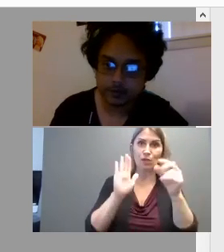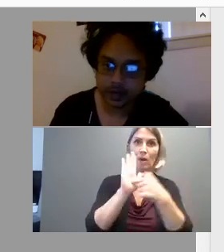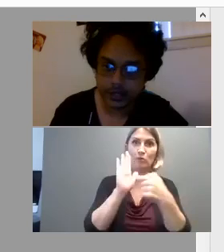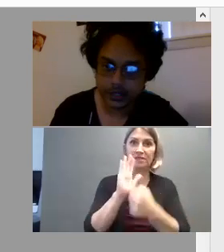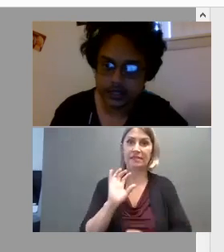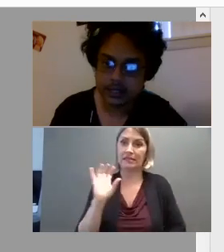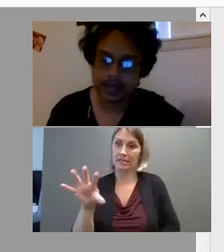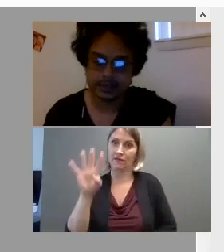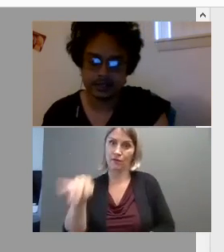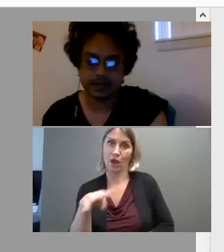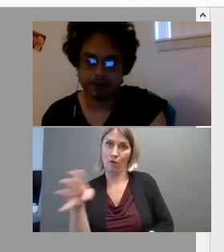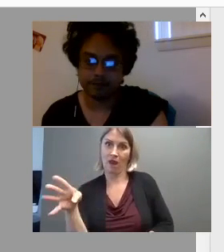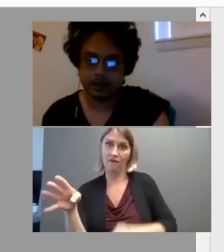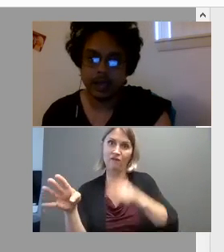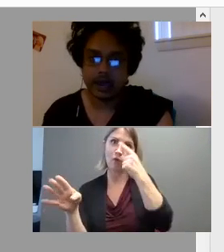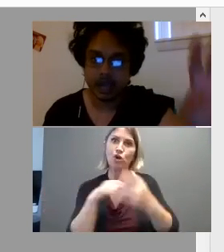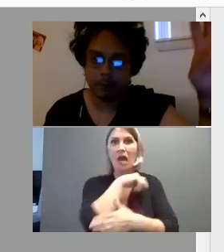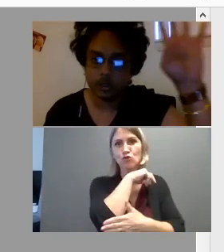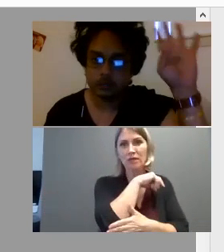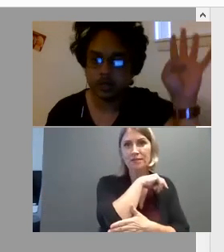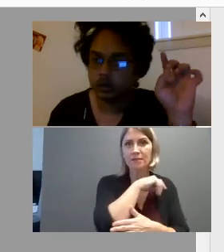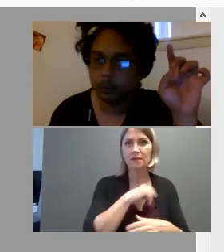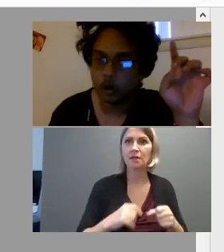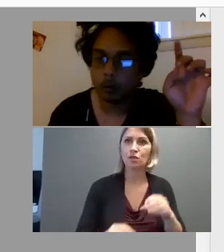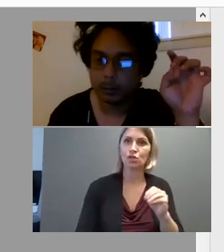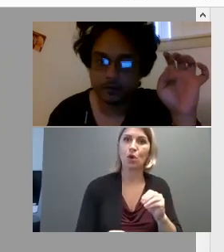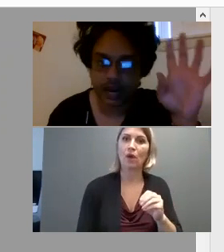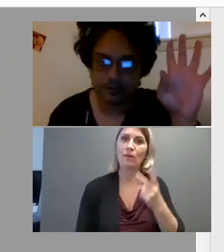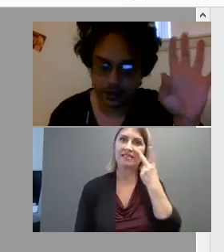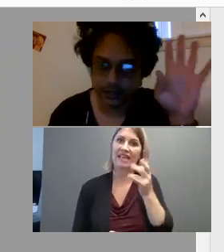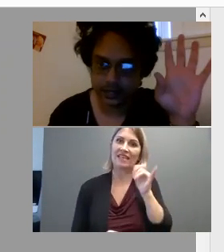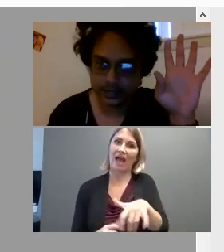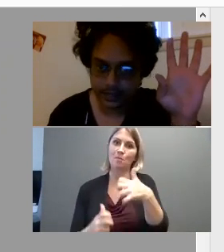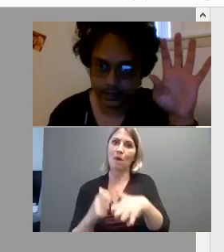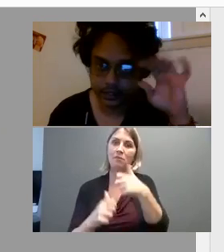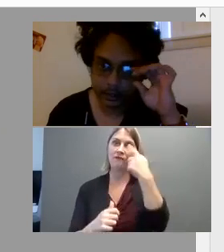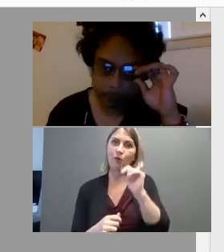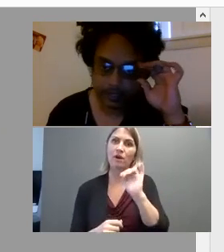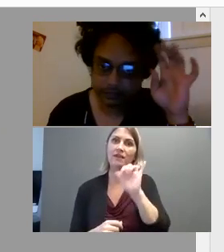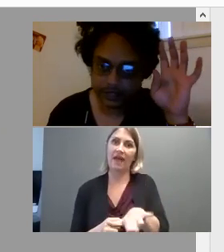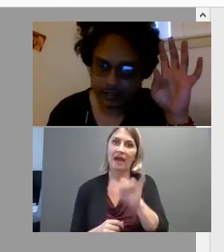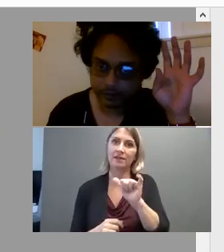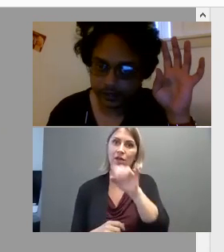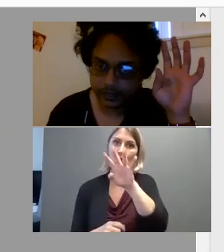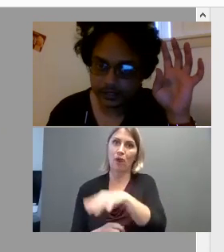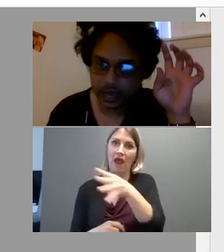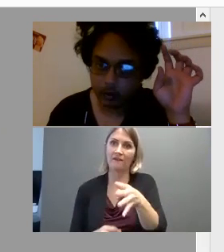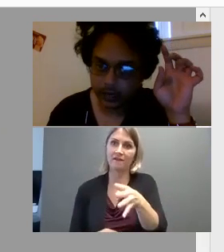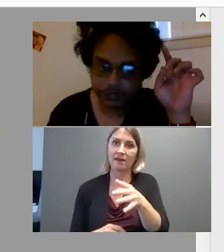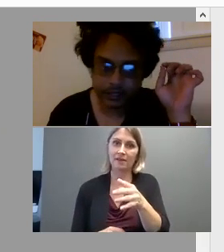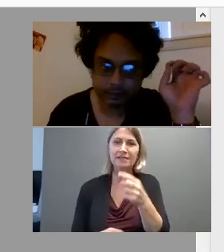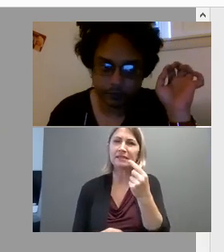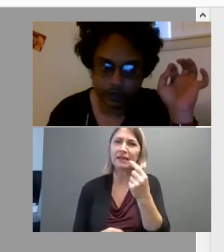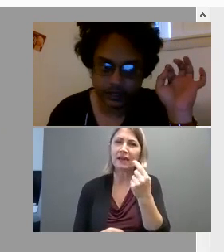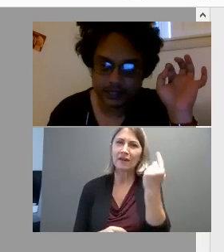in terms of countries as this graph? I'll come to this particular problem of graph coloring in a second. But does everyone understand